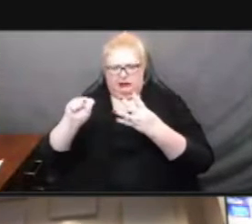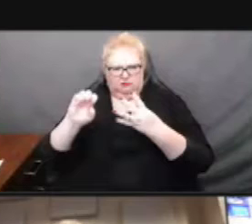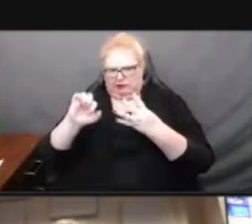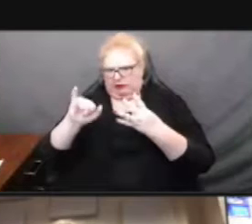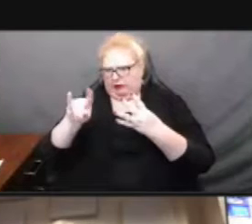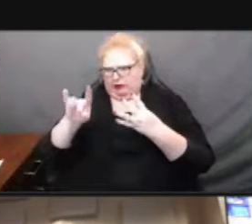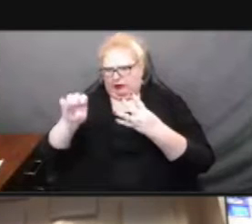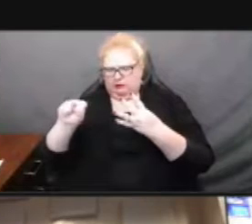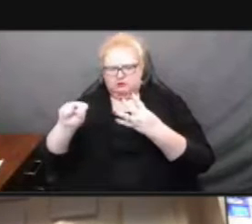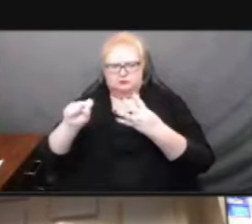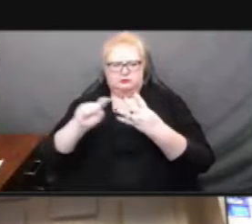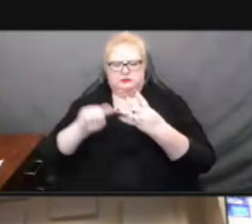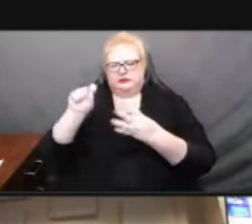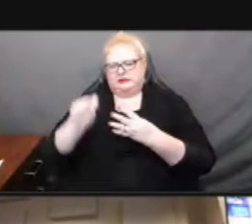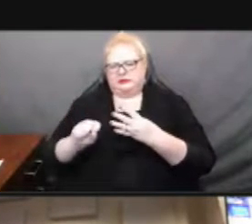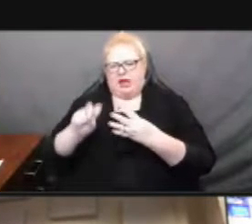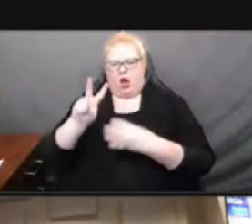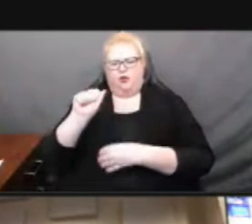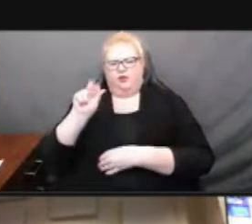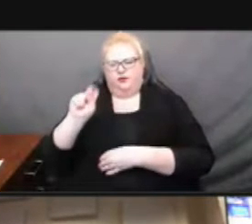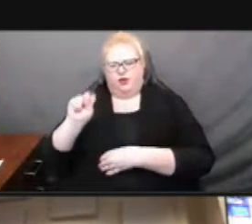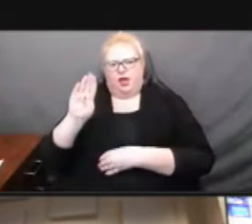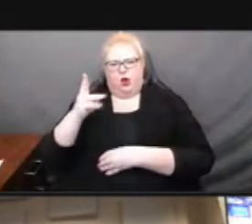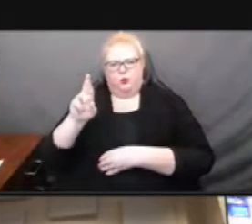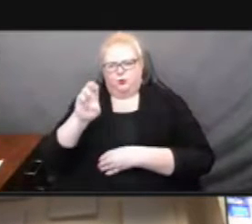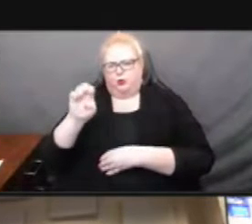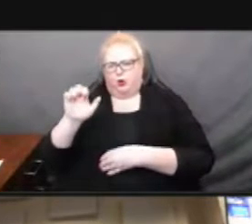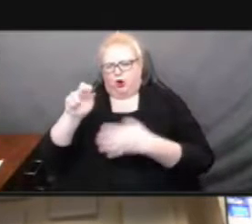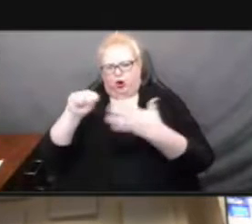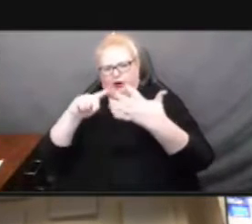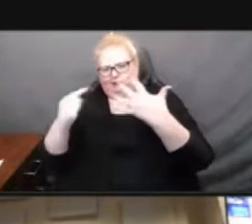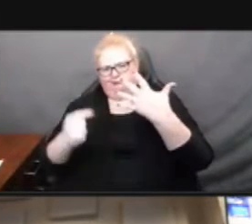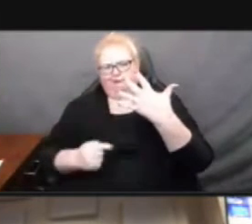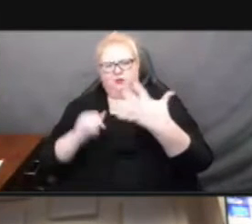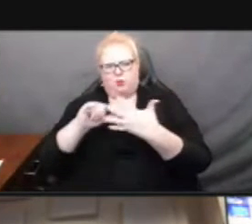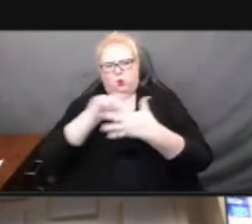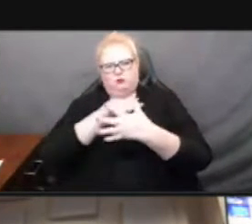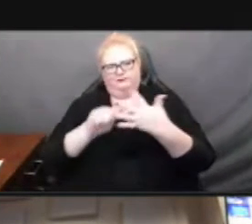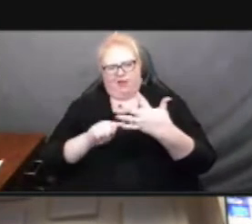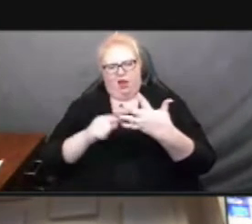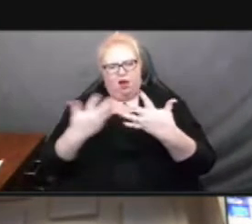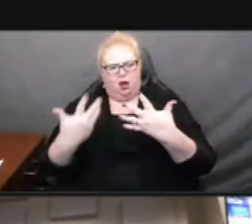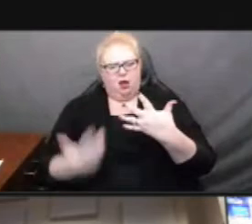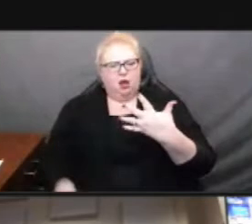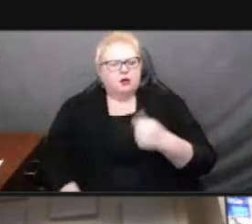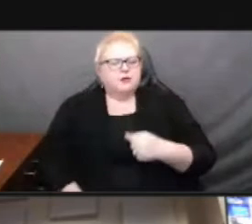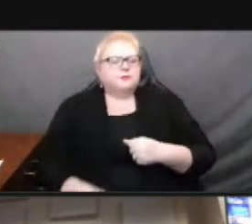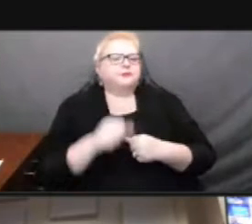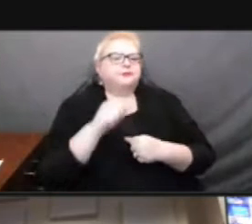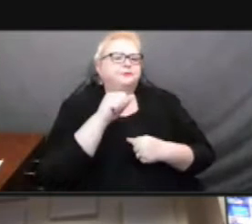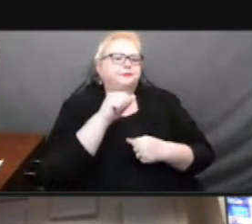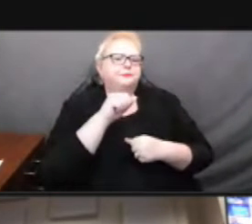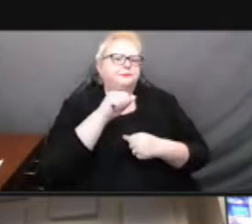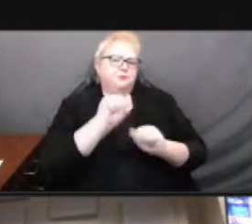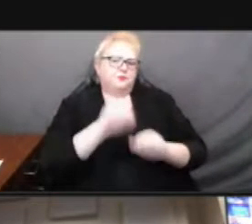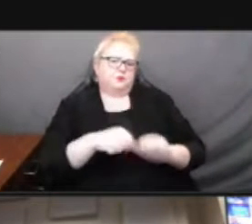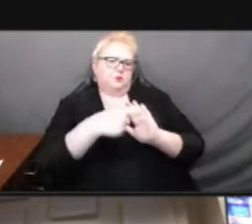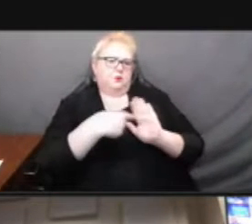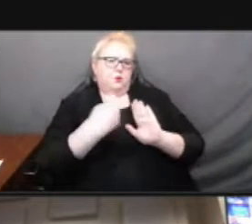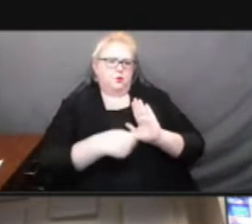South Van Buren Street, and so those are the five. Well, Joan, you can correct me, but I